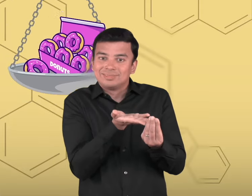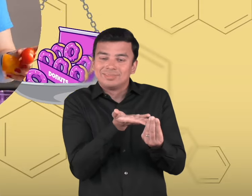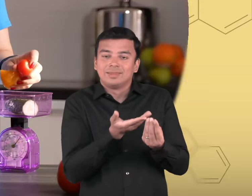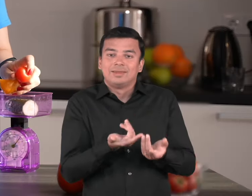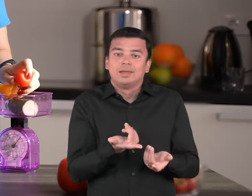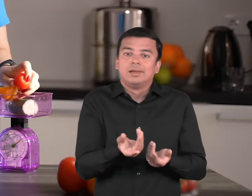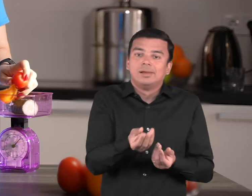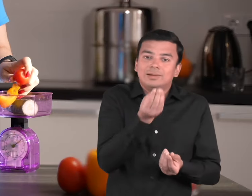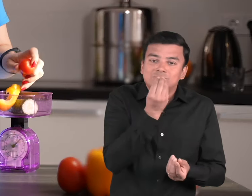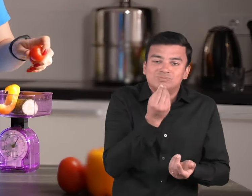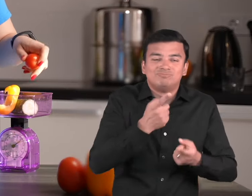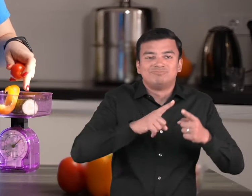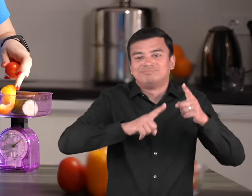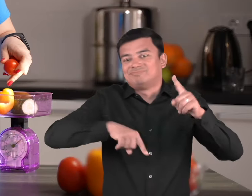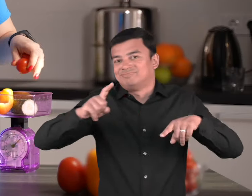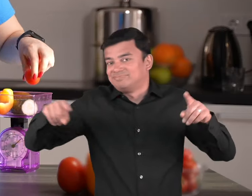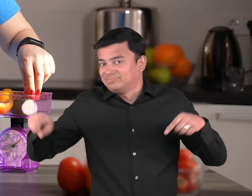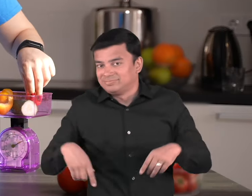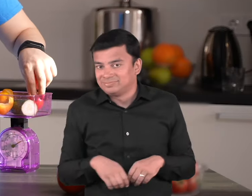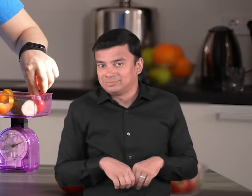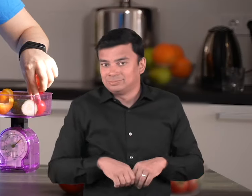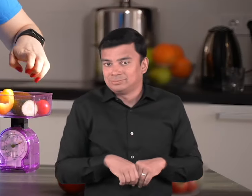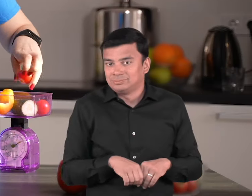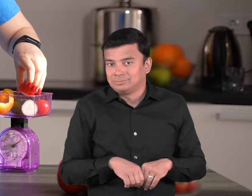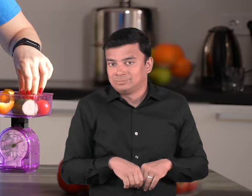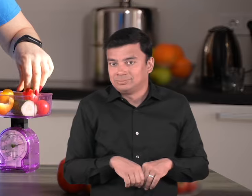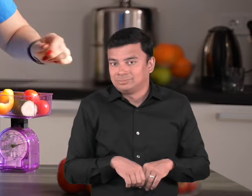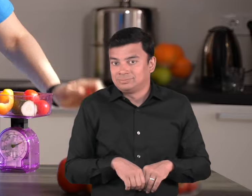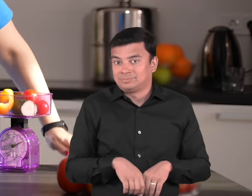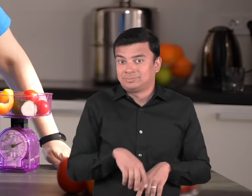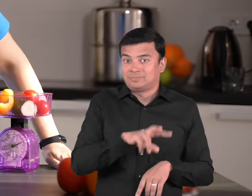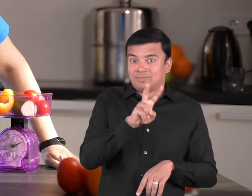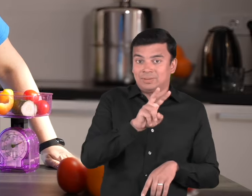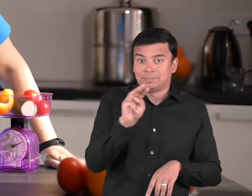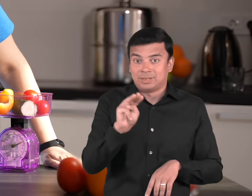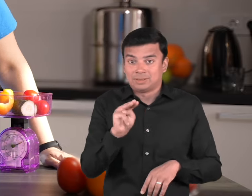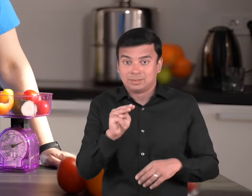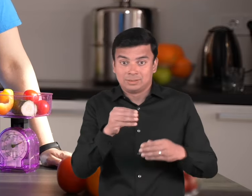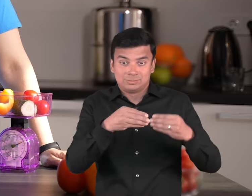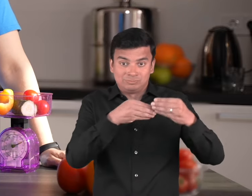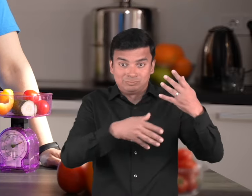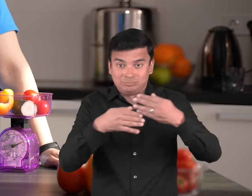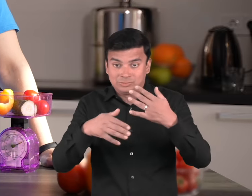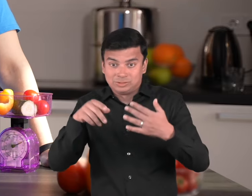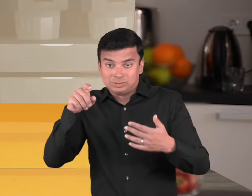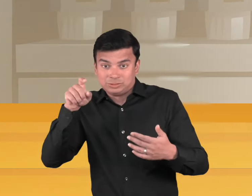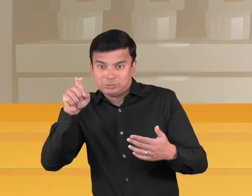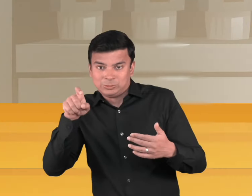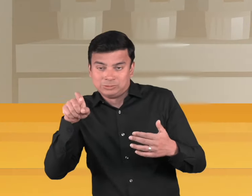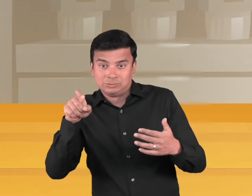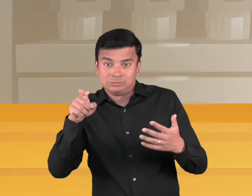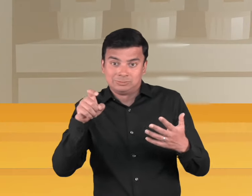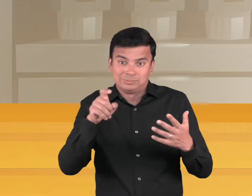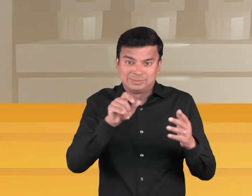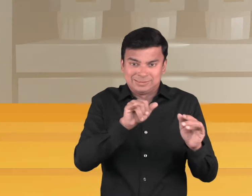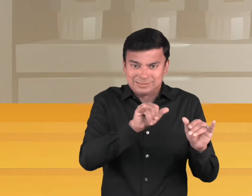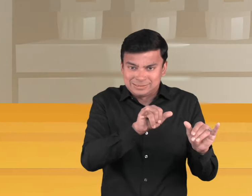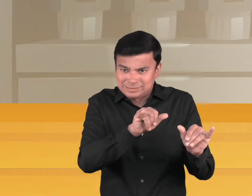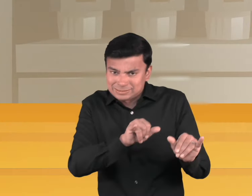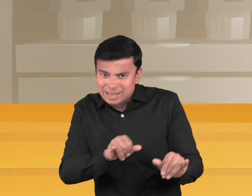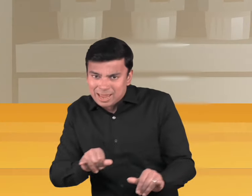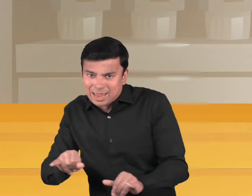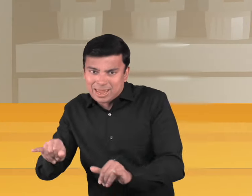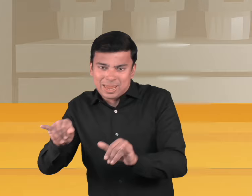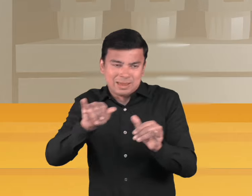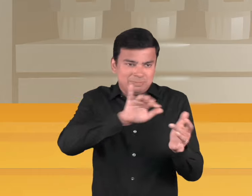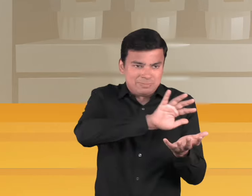equal and you do not need the same amount of every vitamin and mineral for example your body needs more of